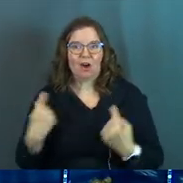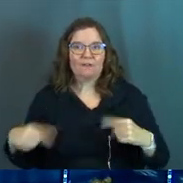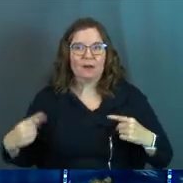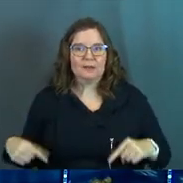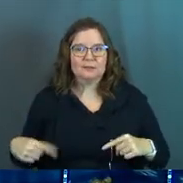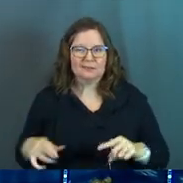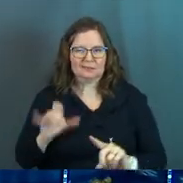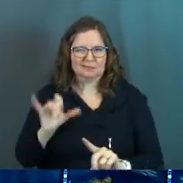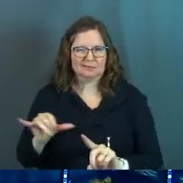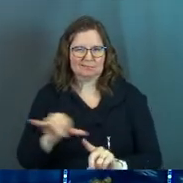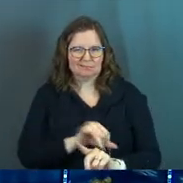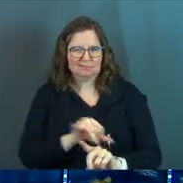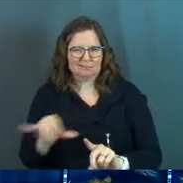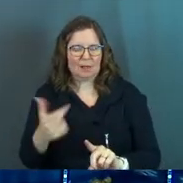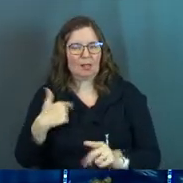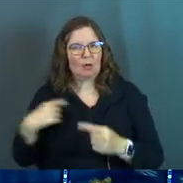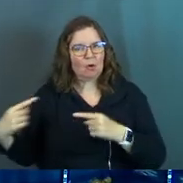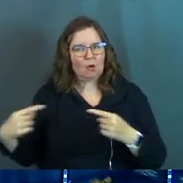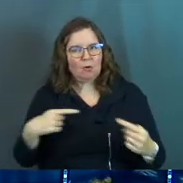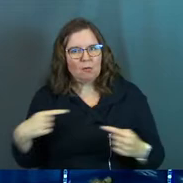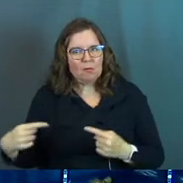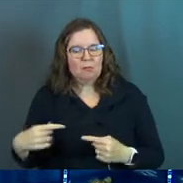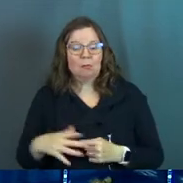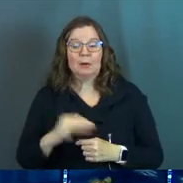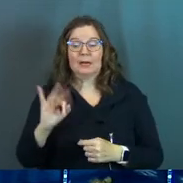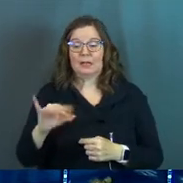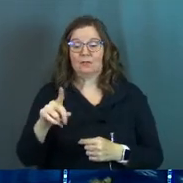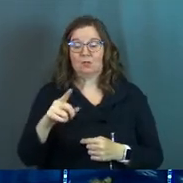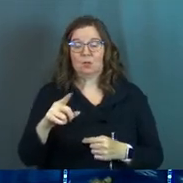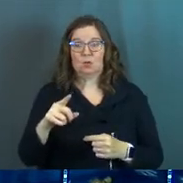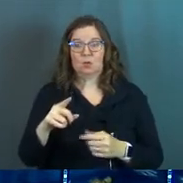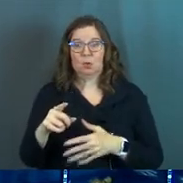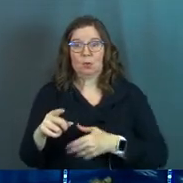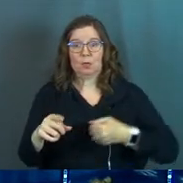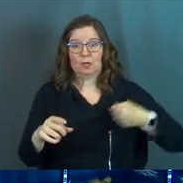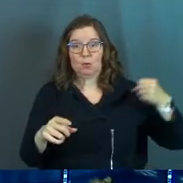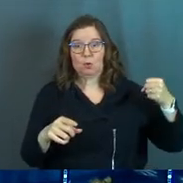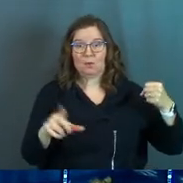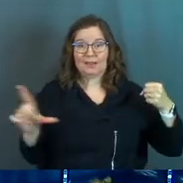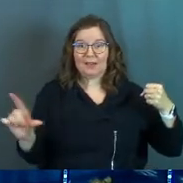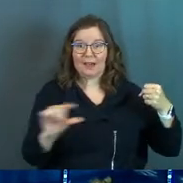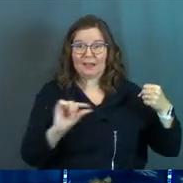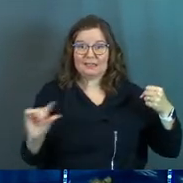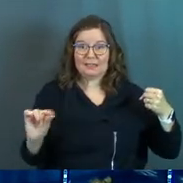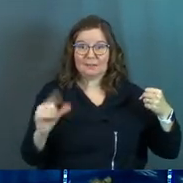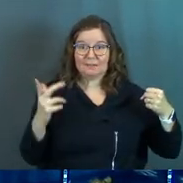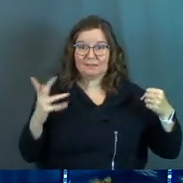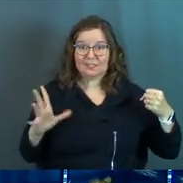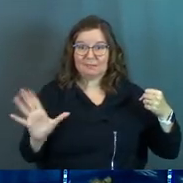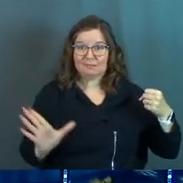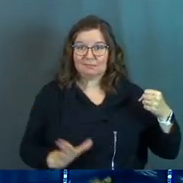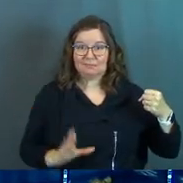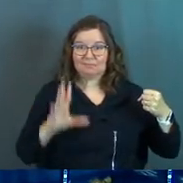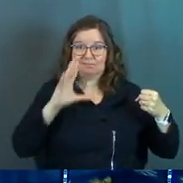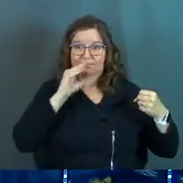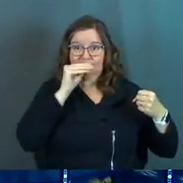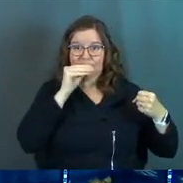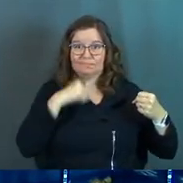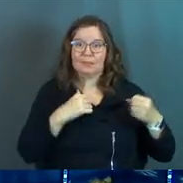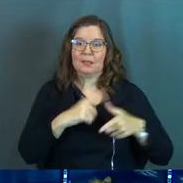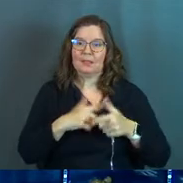fights, like our arguments. And if you remove gossip, the fire will